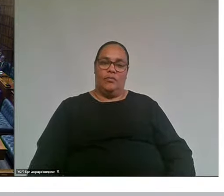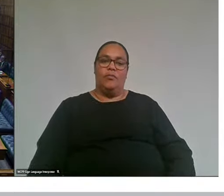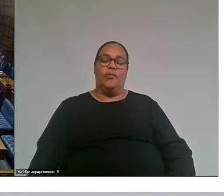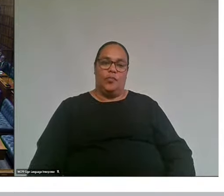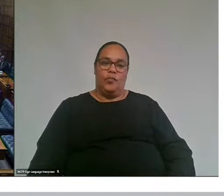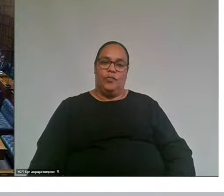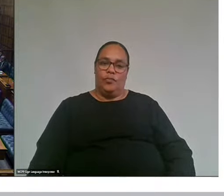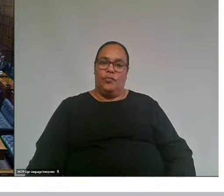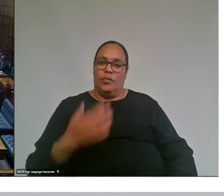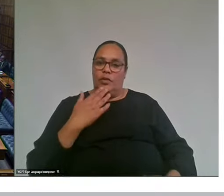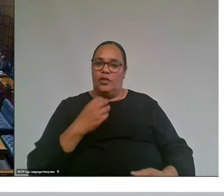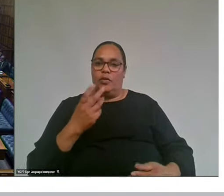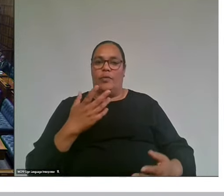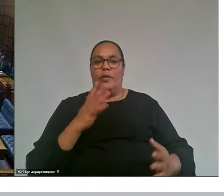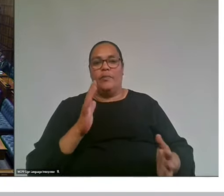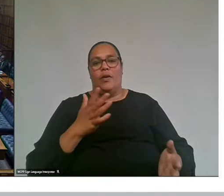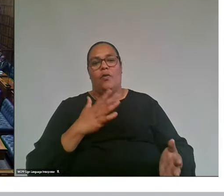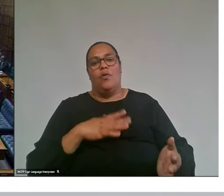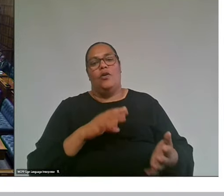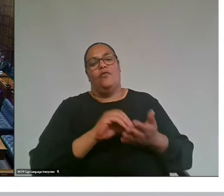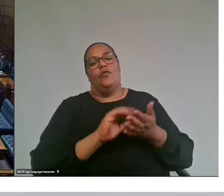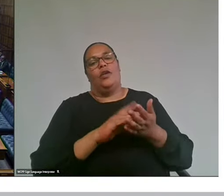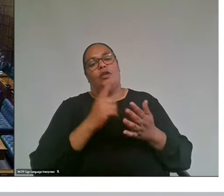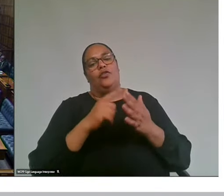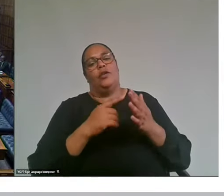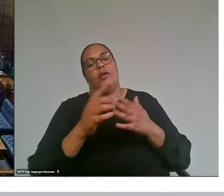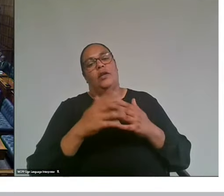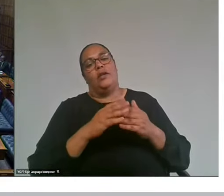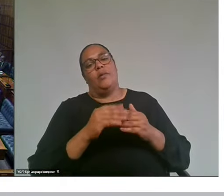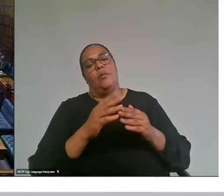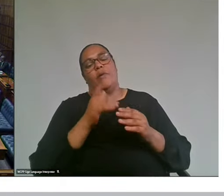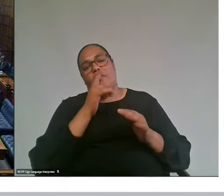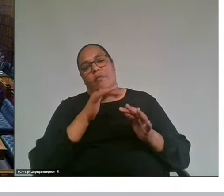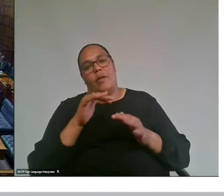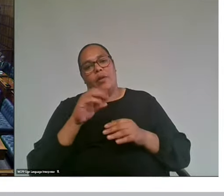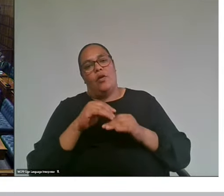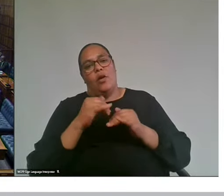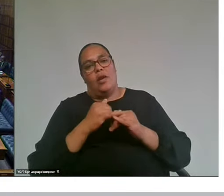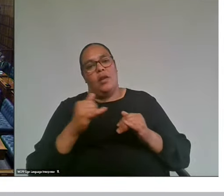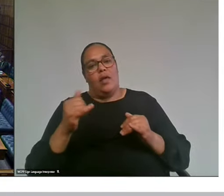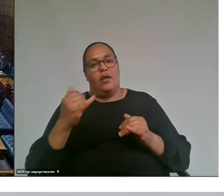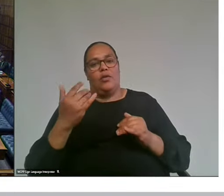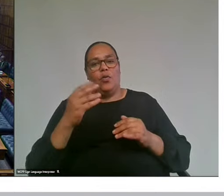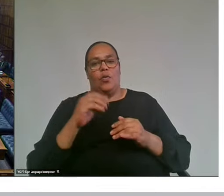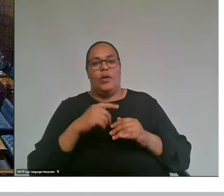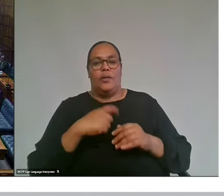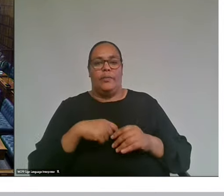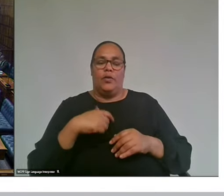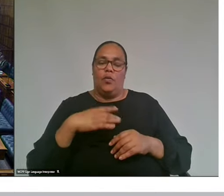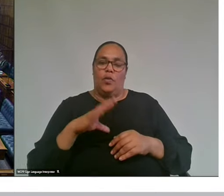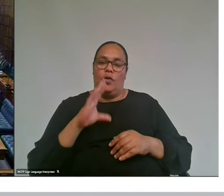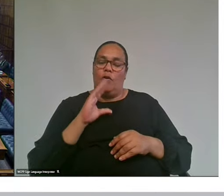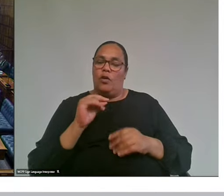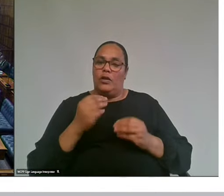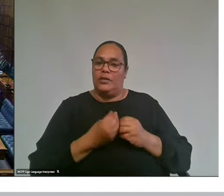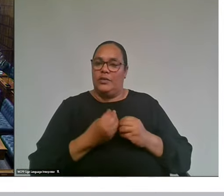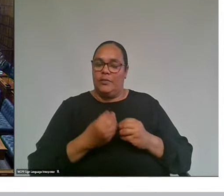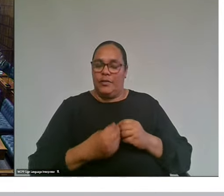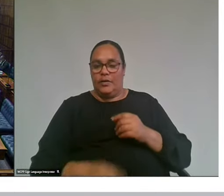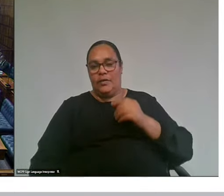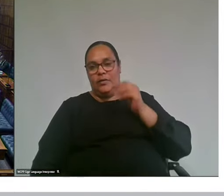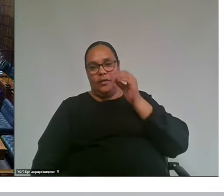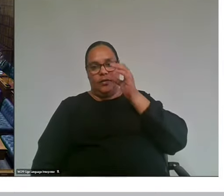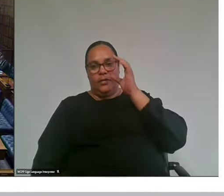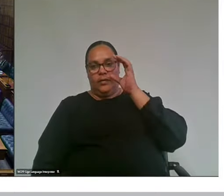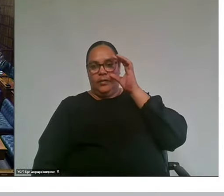thank you very much um I just want to for the record check if there are any members of the public online or in person who would like to raise any questions